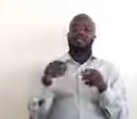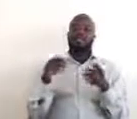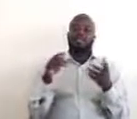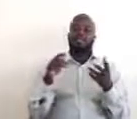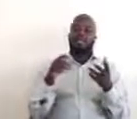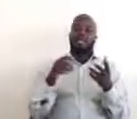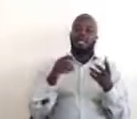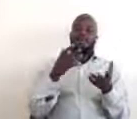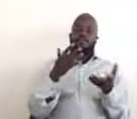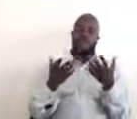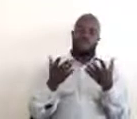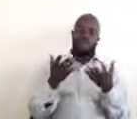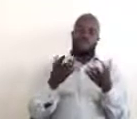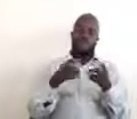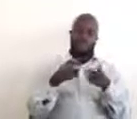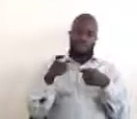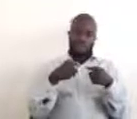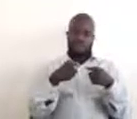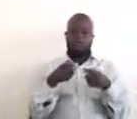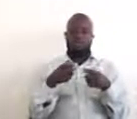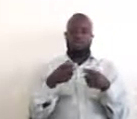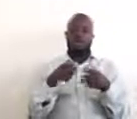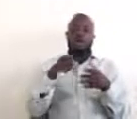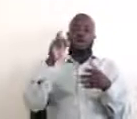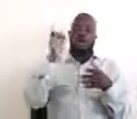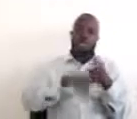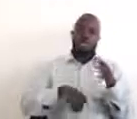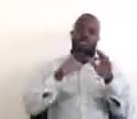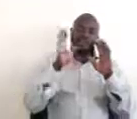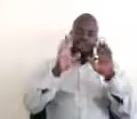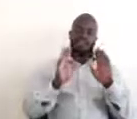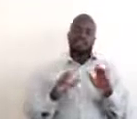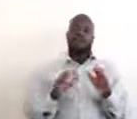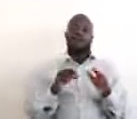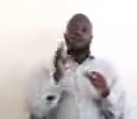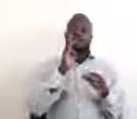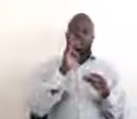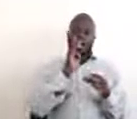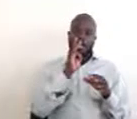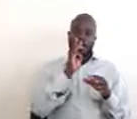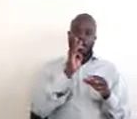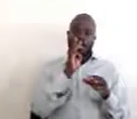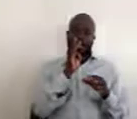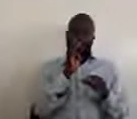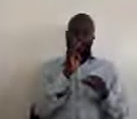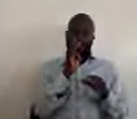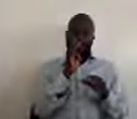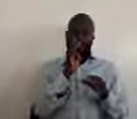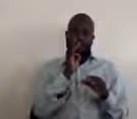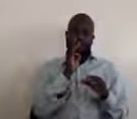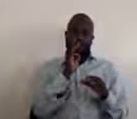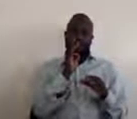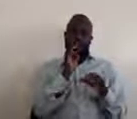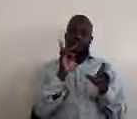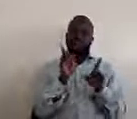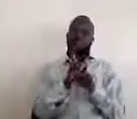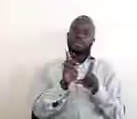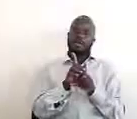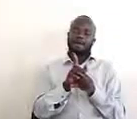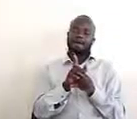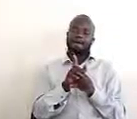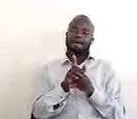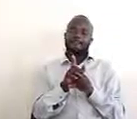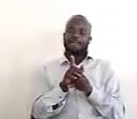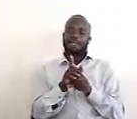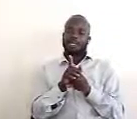the movie Super Size Me, then you'll be very grossed out by it. Water is important, and a